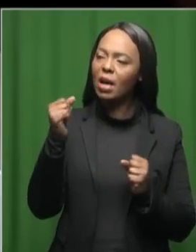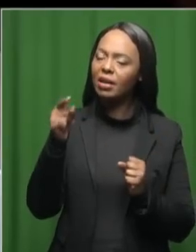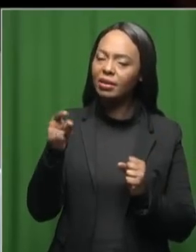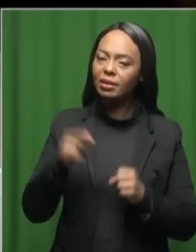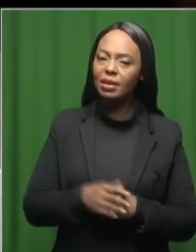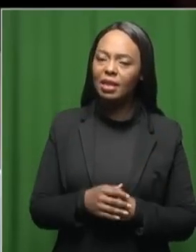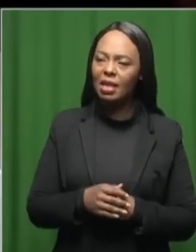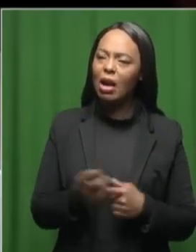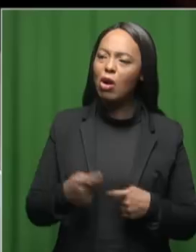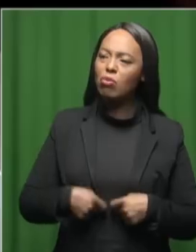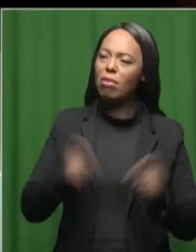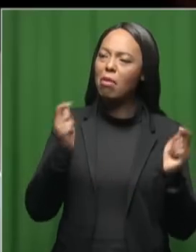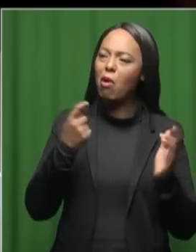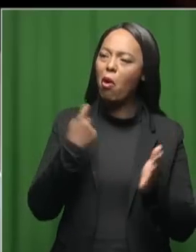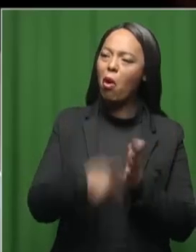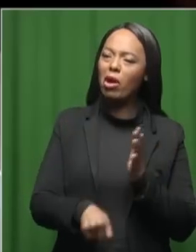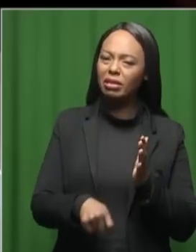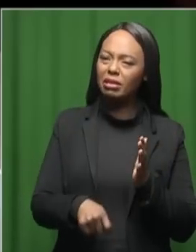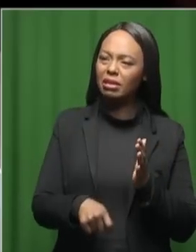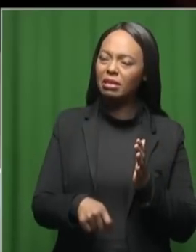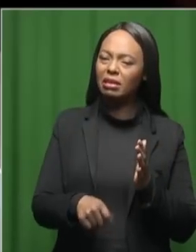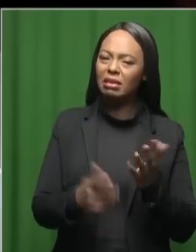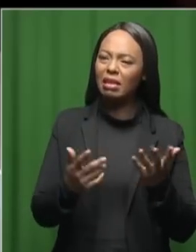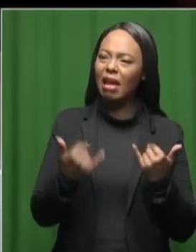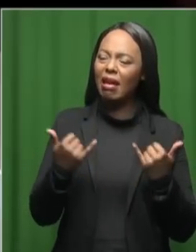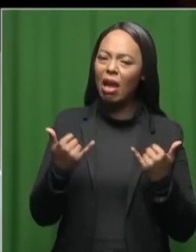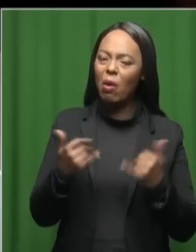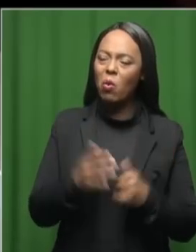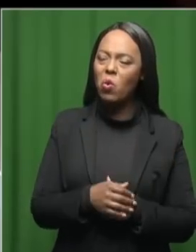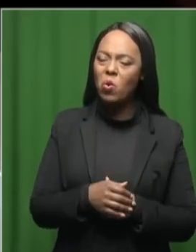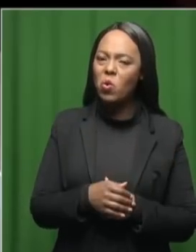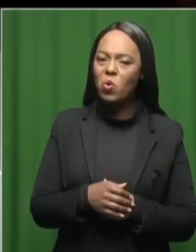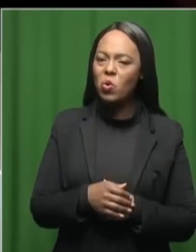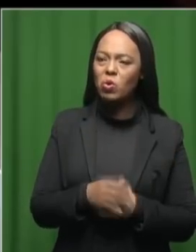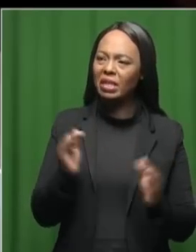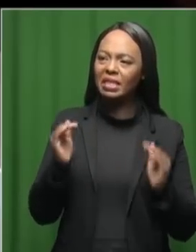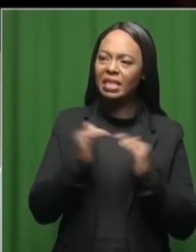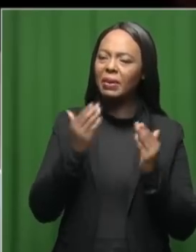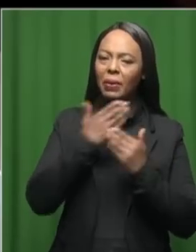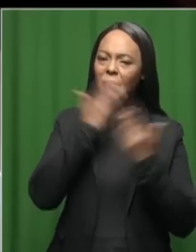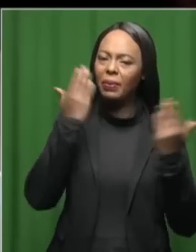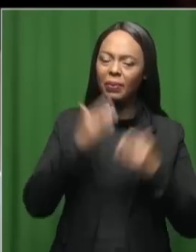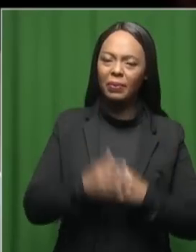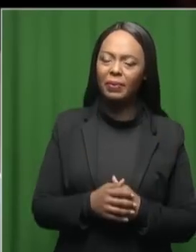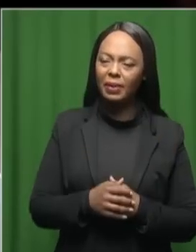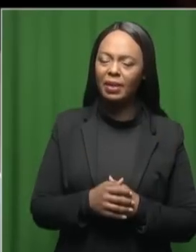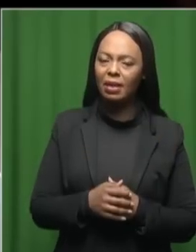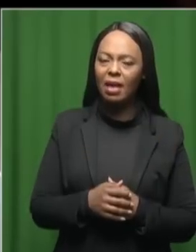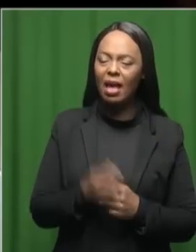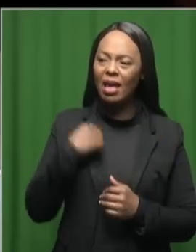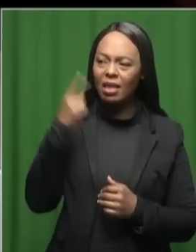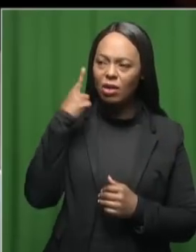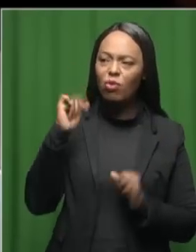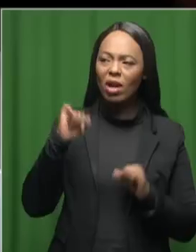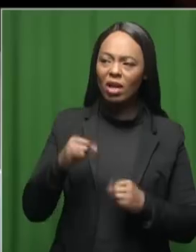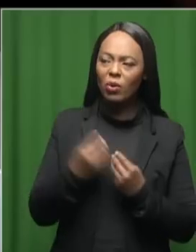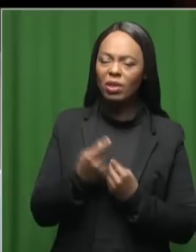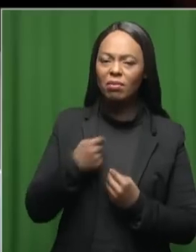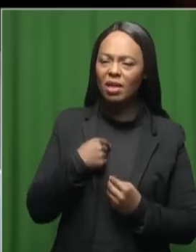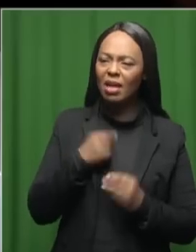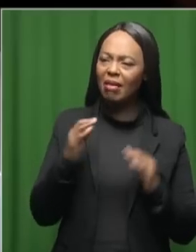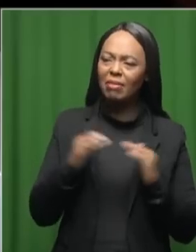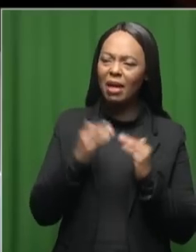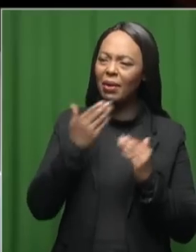some of these items, they are not justifiable, and I think you do agree with me that they aren't justifiable. Let's talk